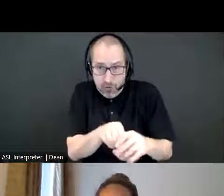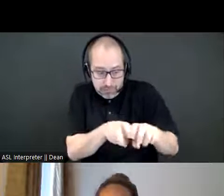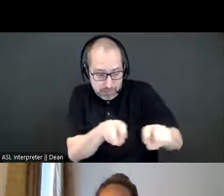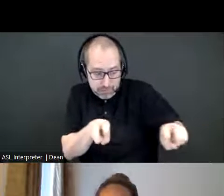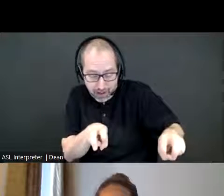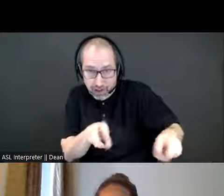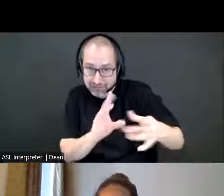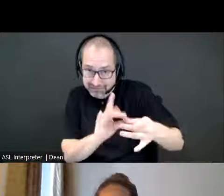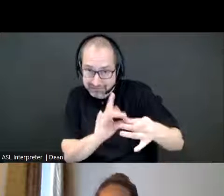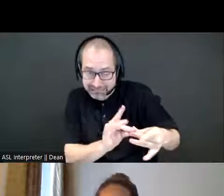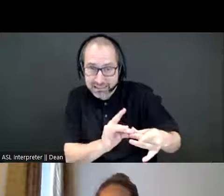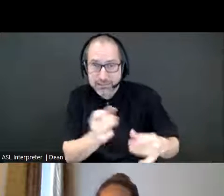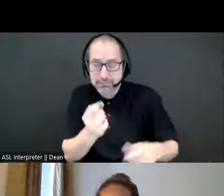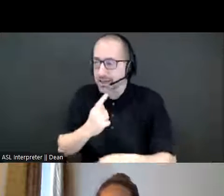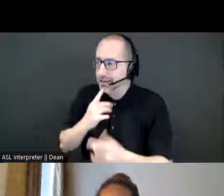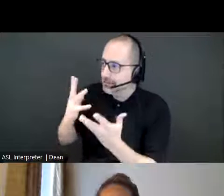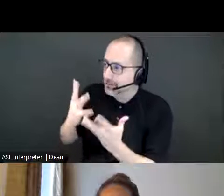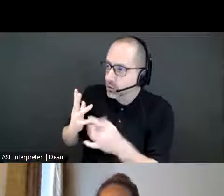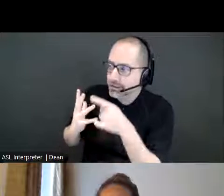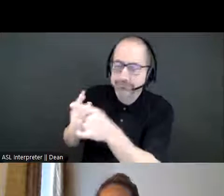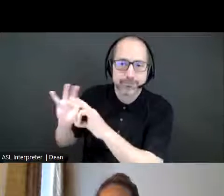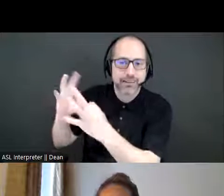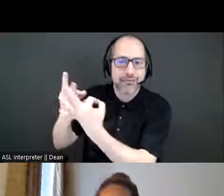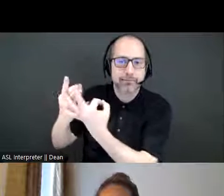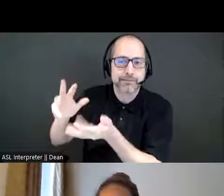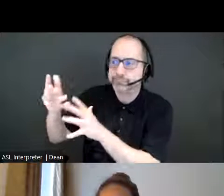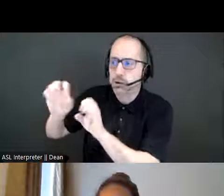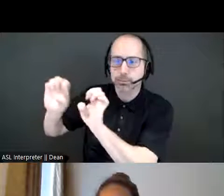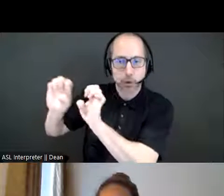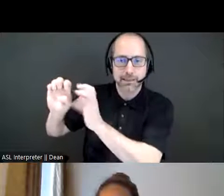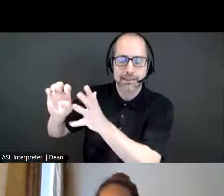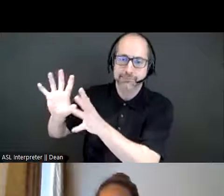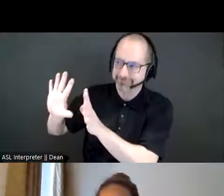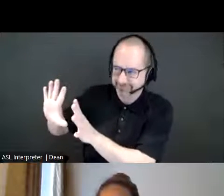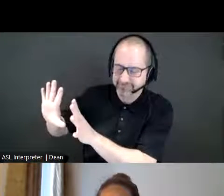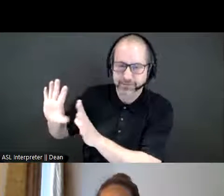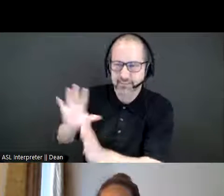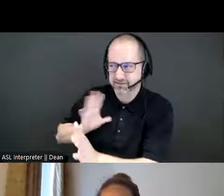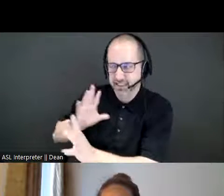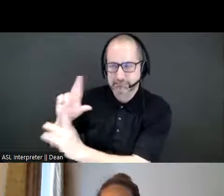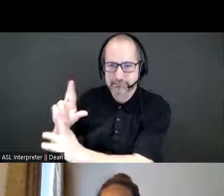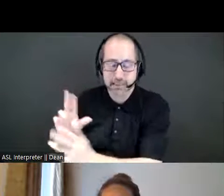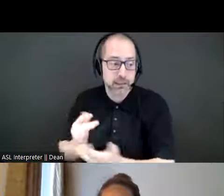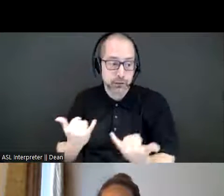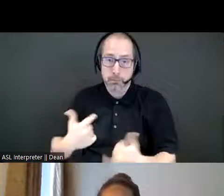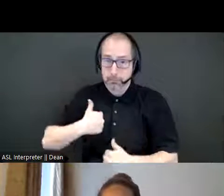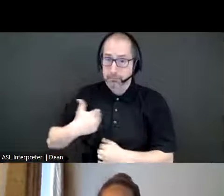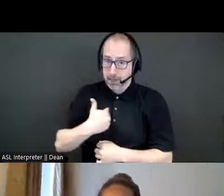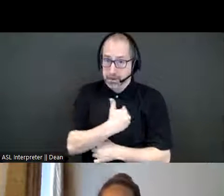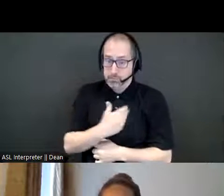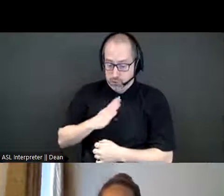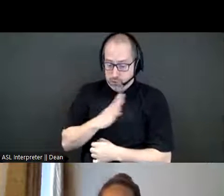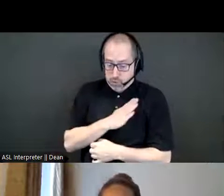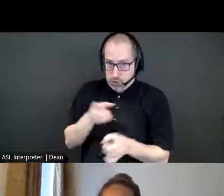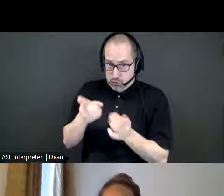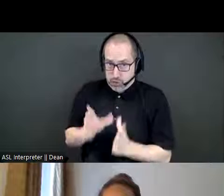but unfortunately has been detained by a family emergency. So as a member of the board of directors for I2I,